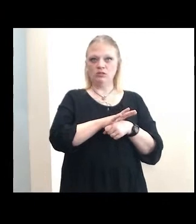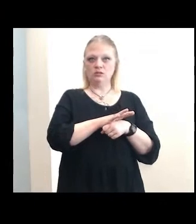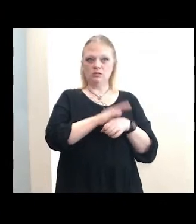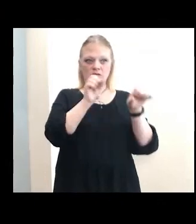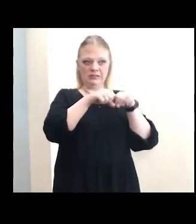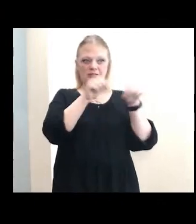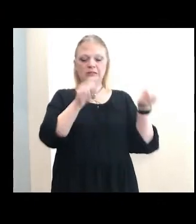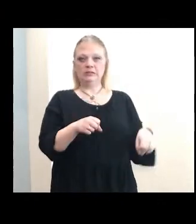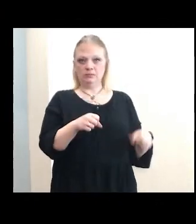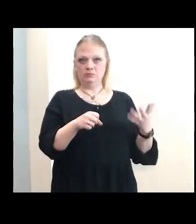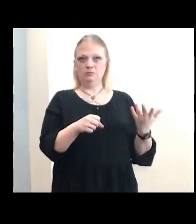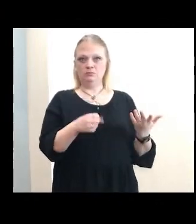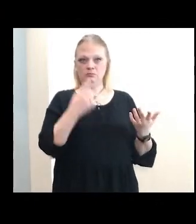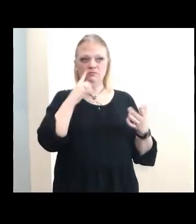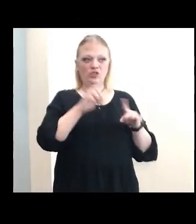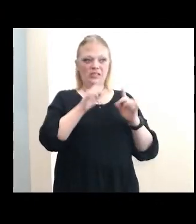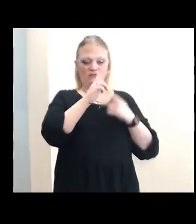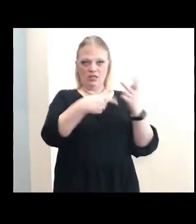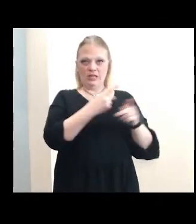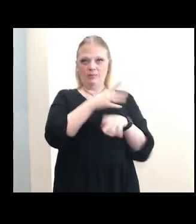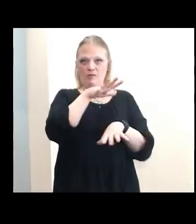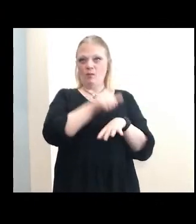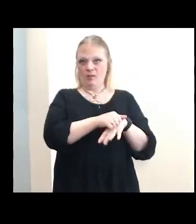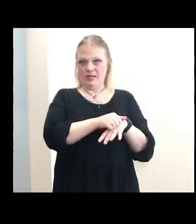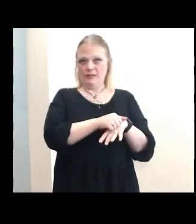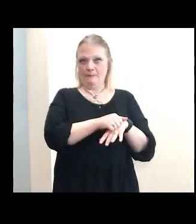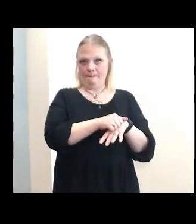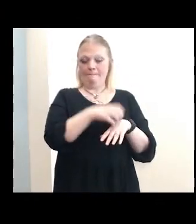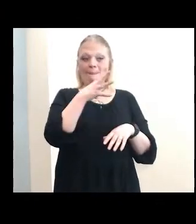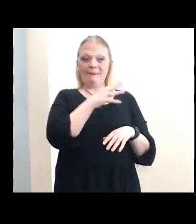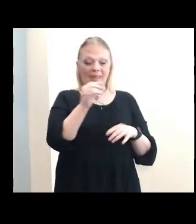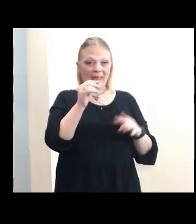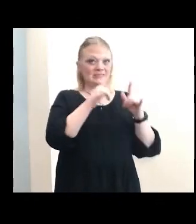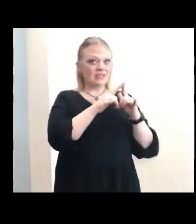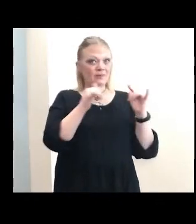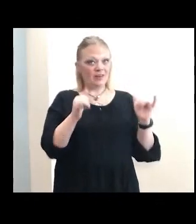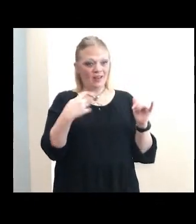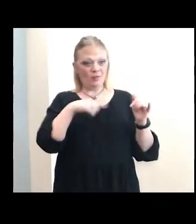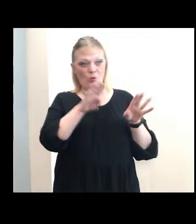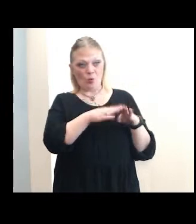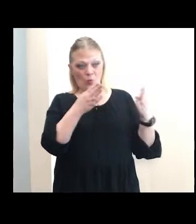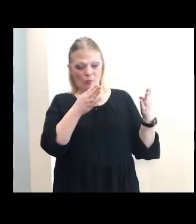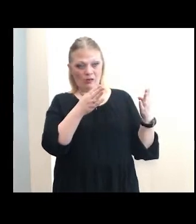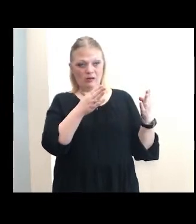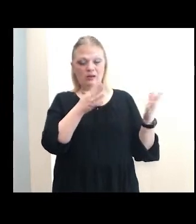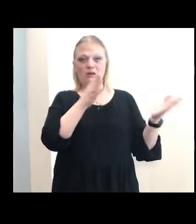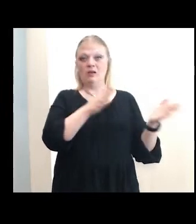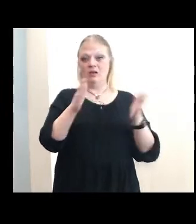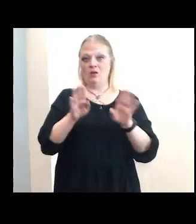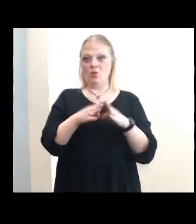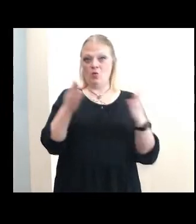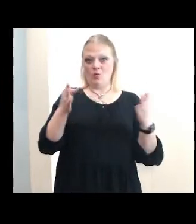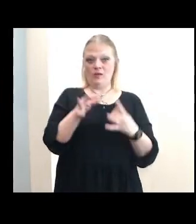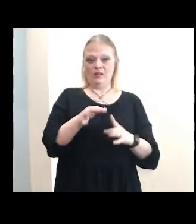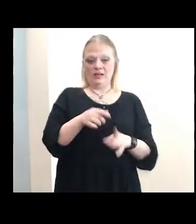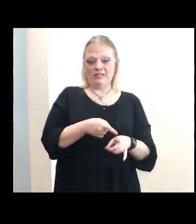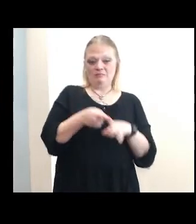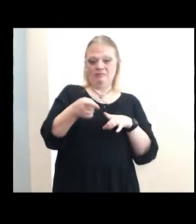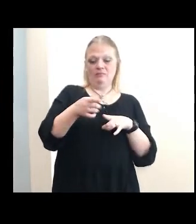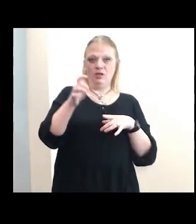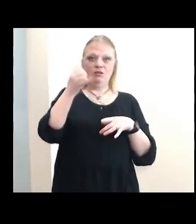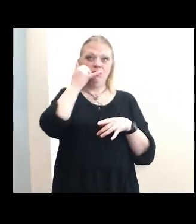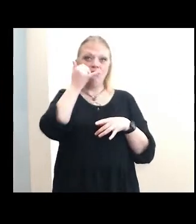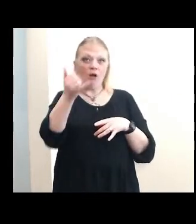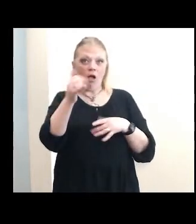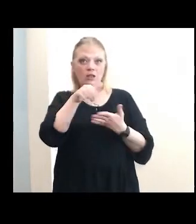the different type of appointment system. And at the same time as we open that, we will be opening up a specialized call